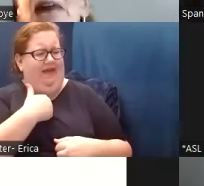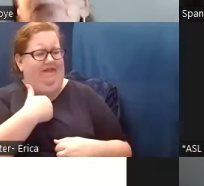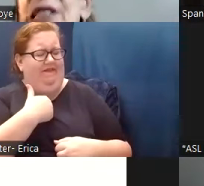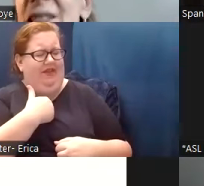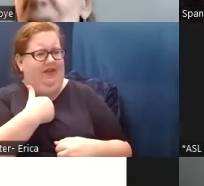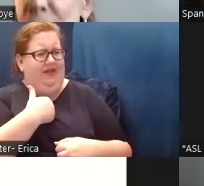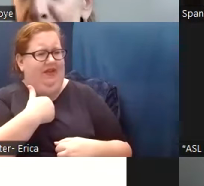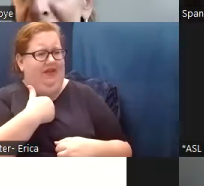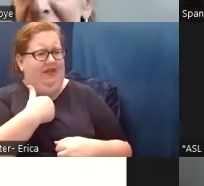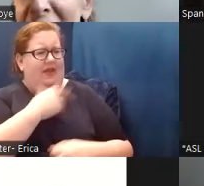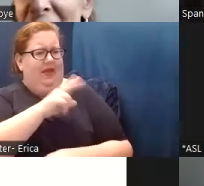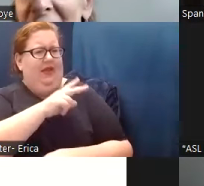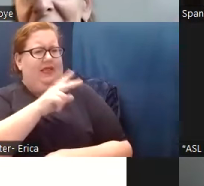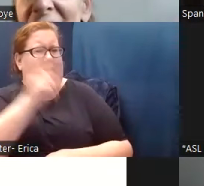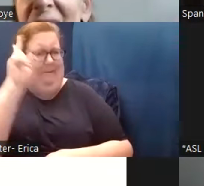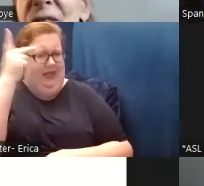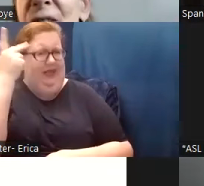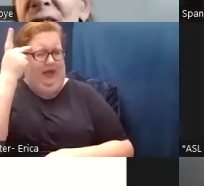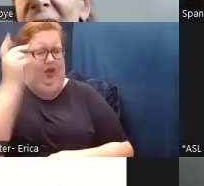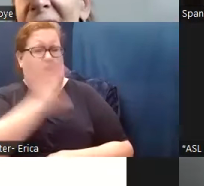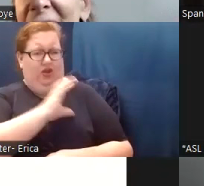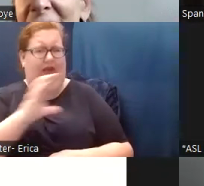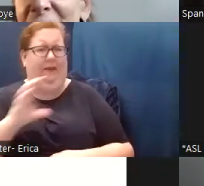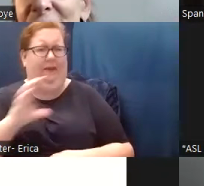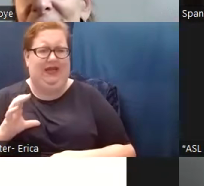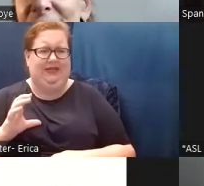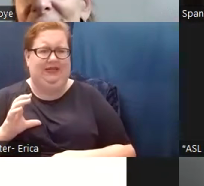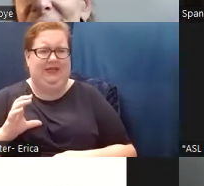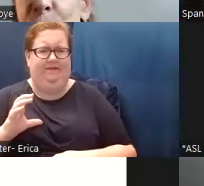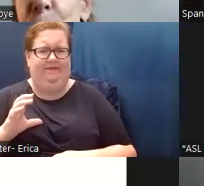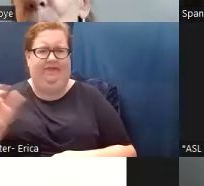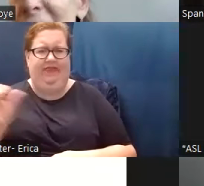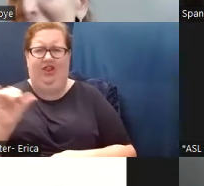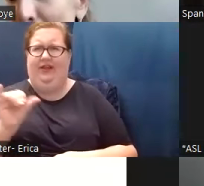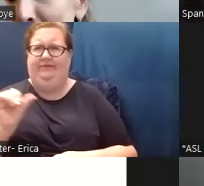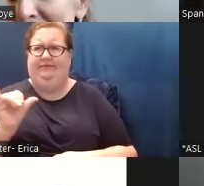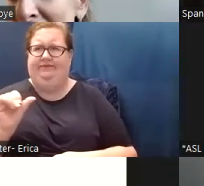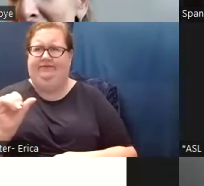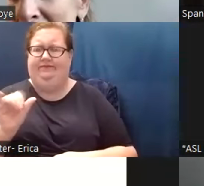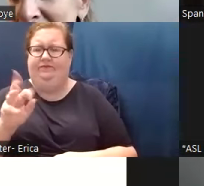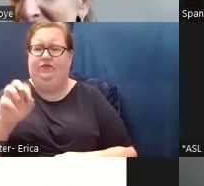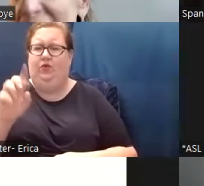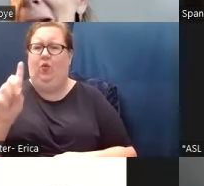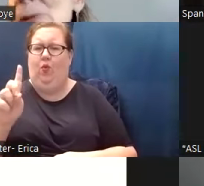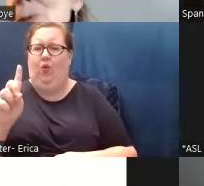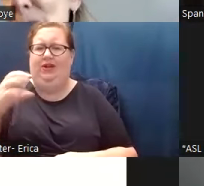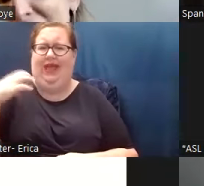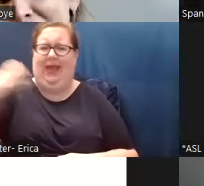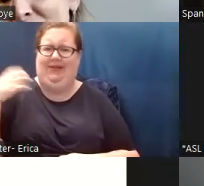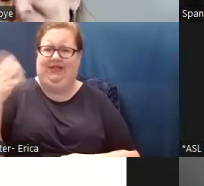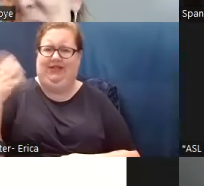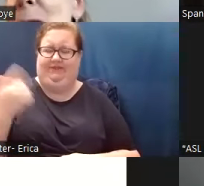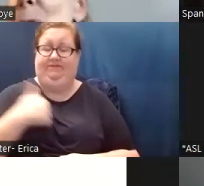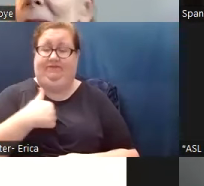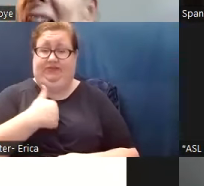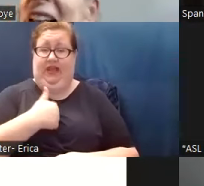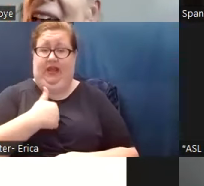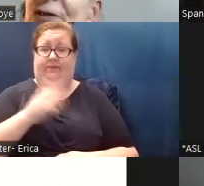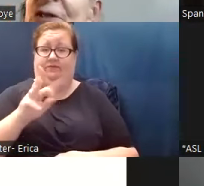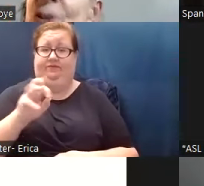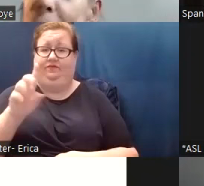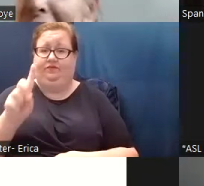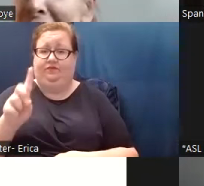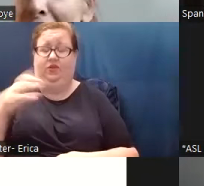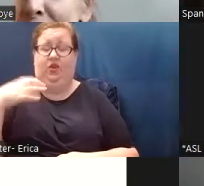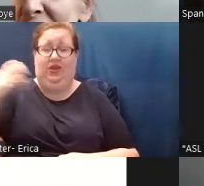we have political committees that are like ward captains. Like I'm a ward captain. We could